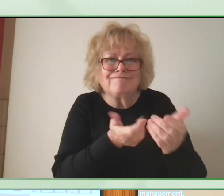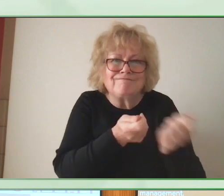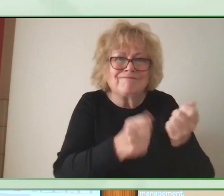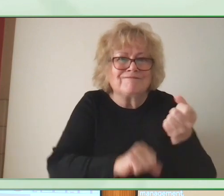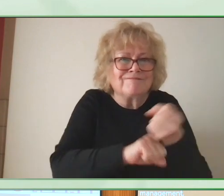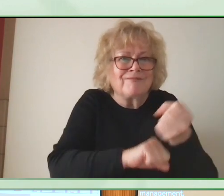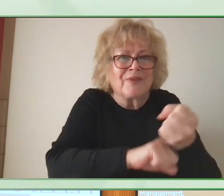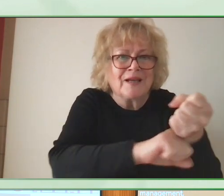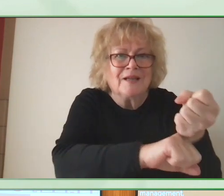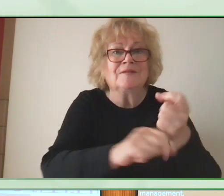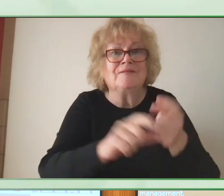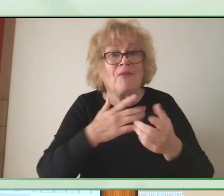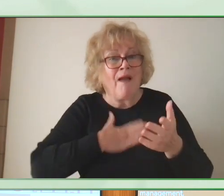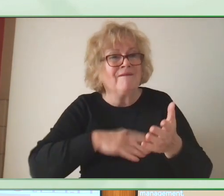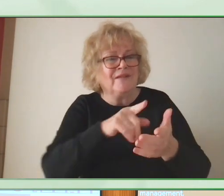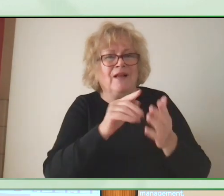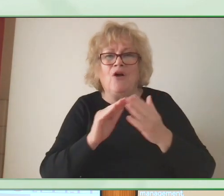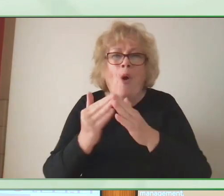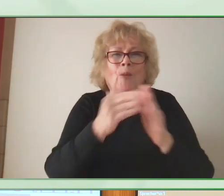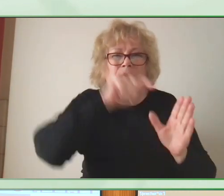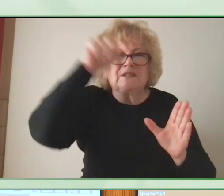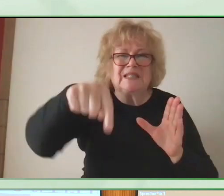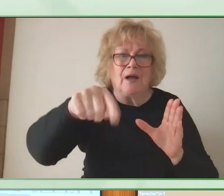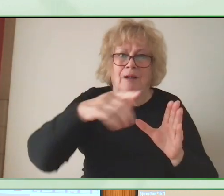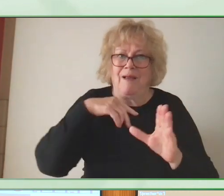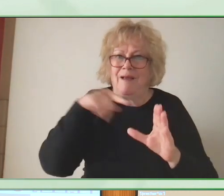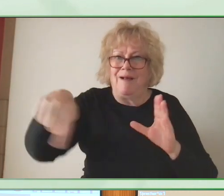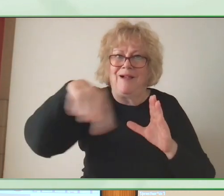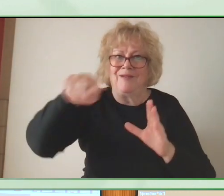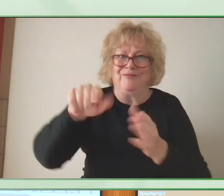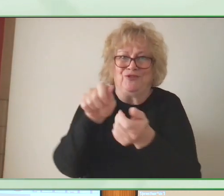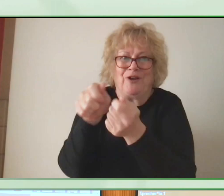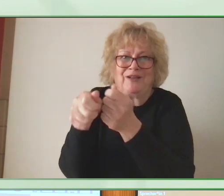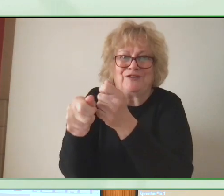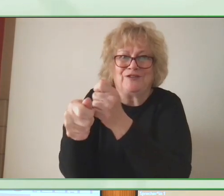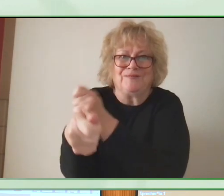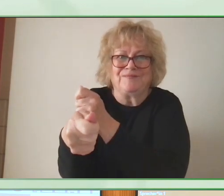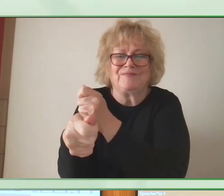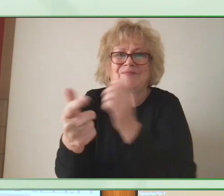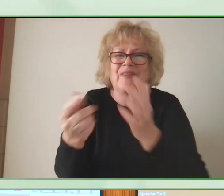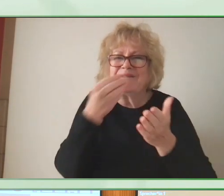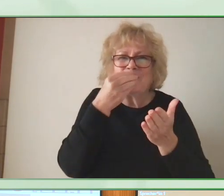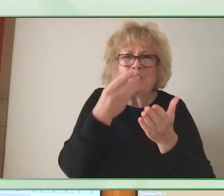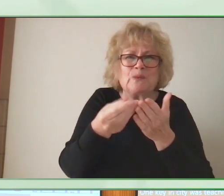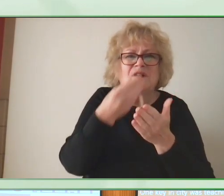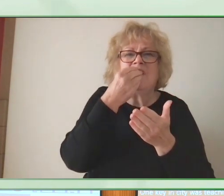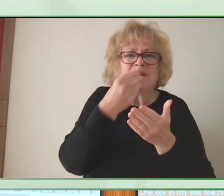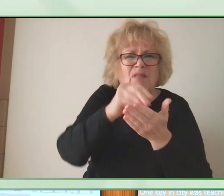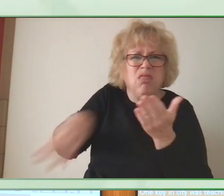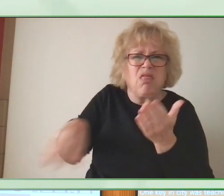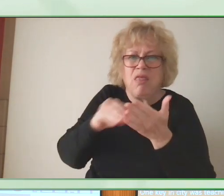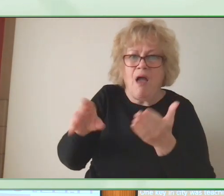convert recycled paper into charcoal and eco-friendly alternative to firewood and traditional charcoal,